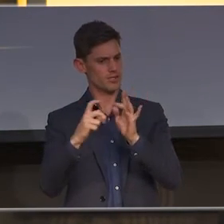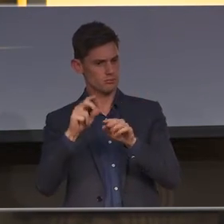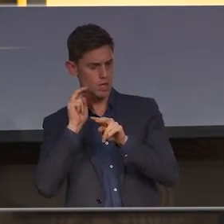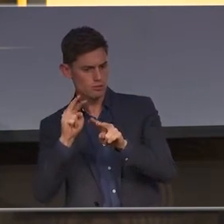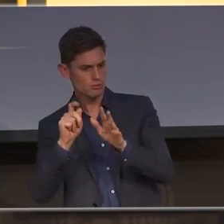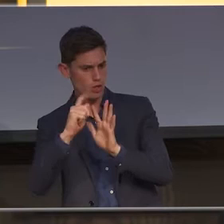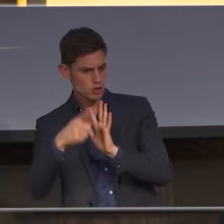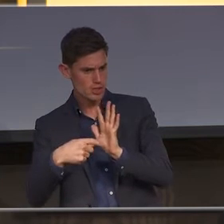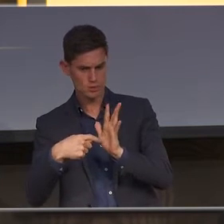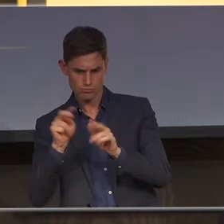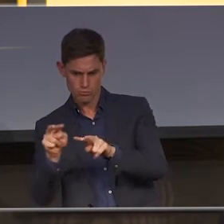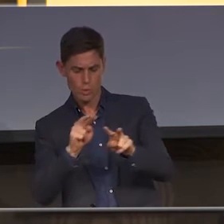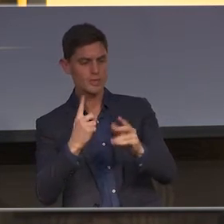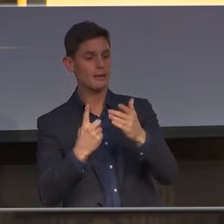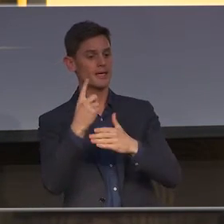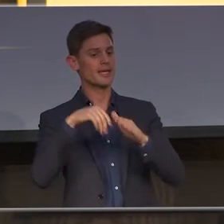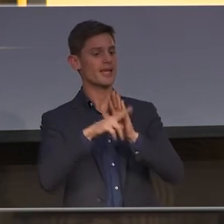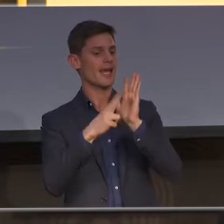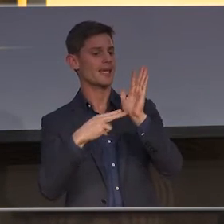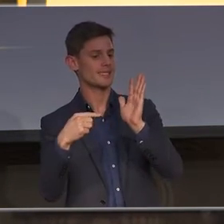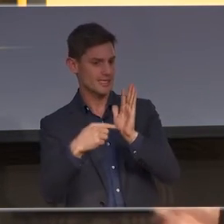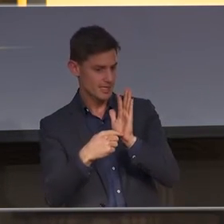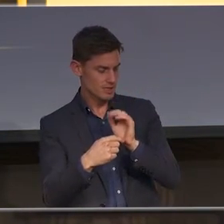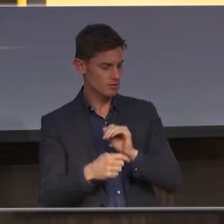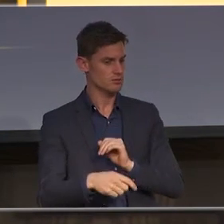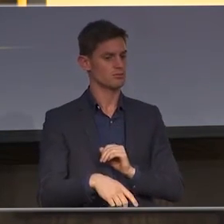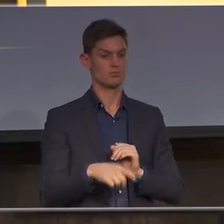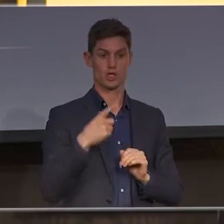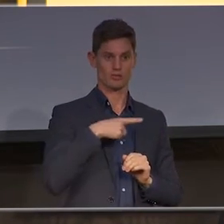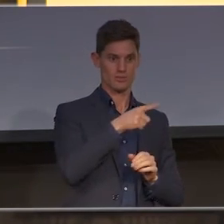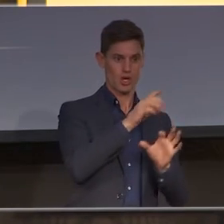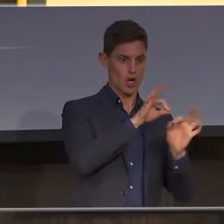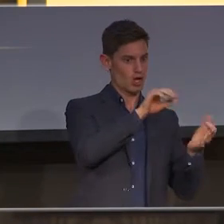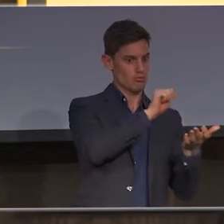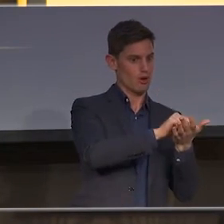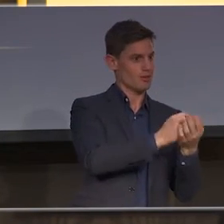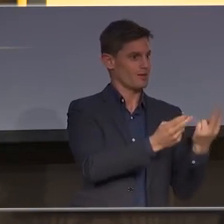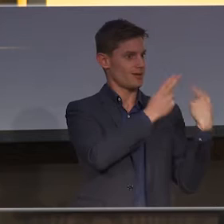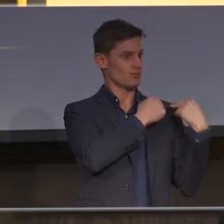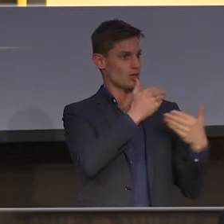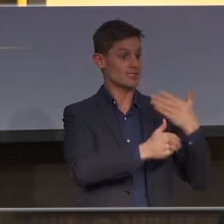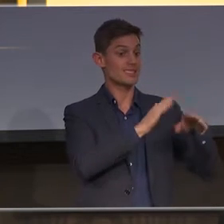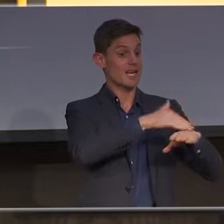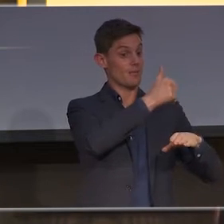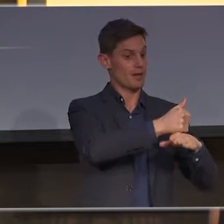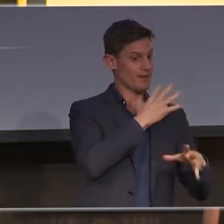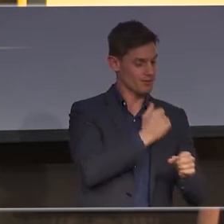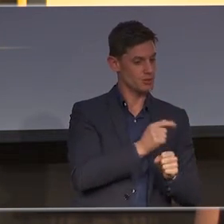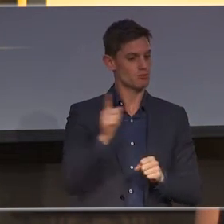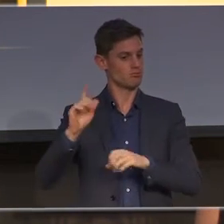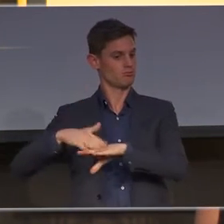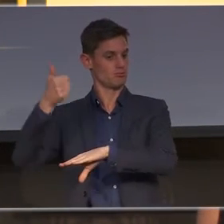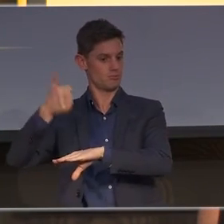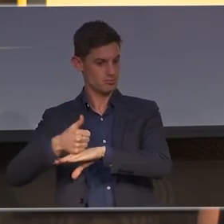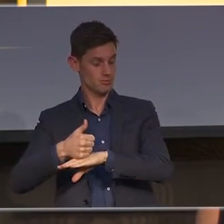keep a check on what was happening in the NT in lieu of any formal accountability process put in place by the government. And when I listened and watched